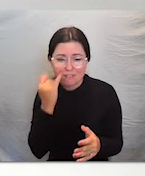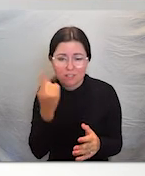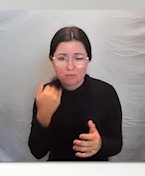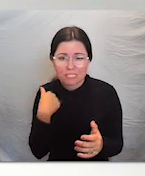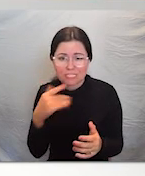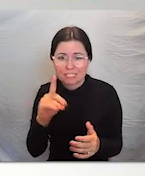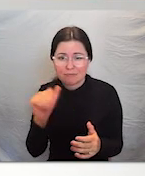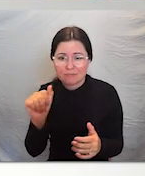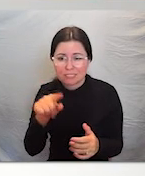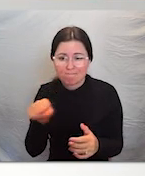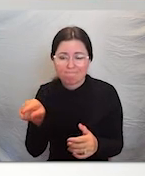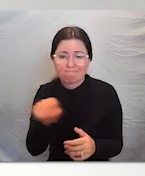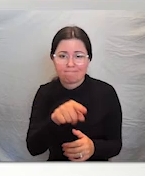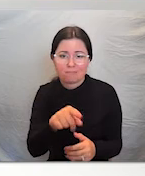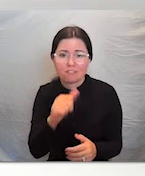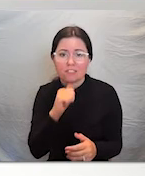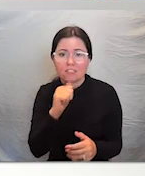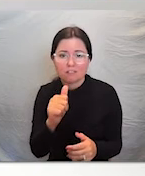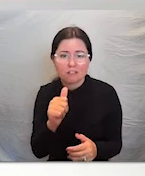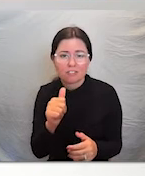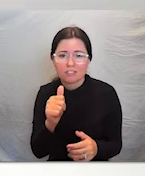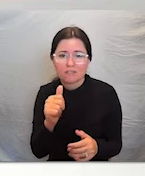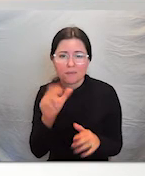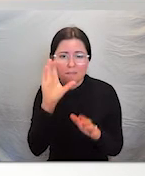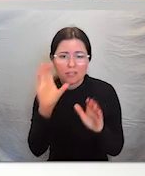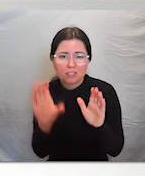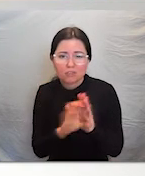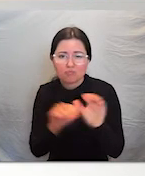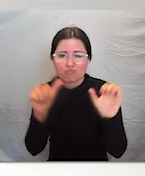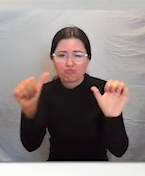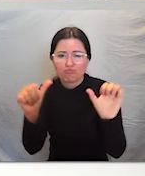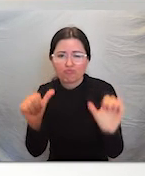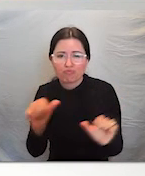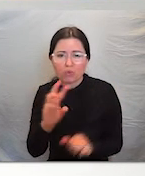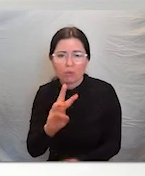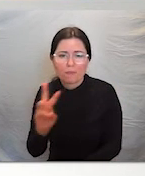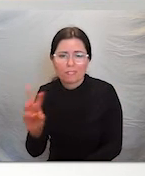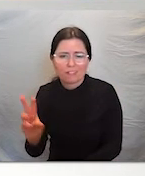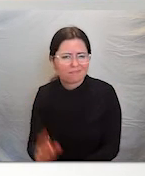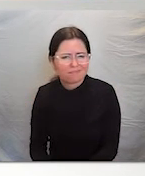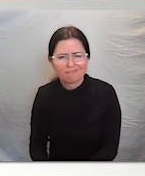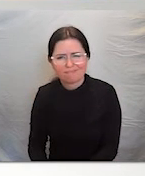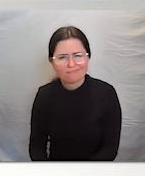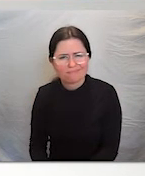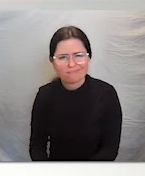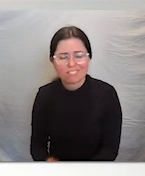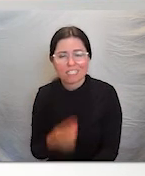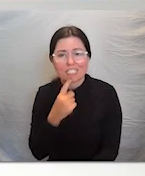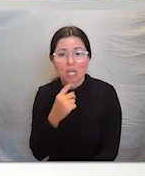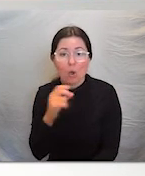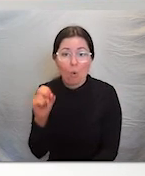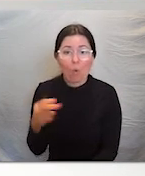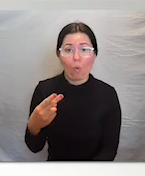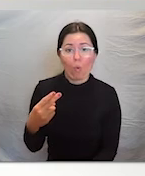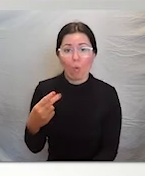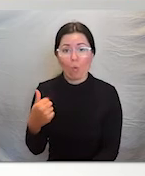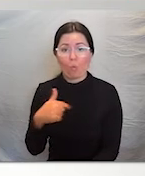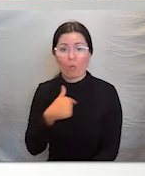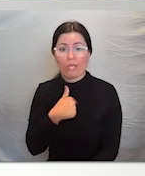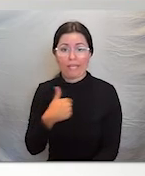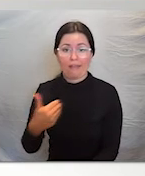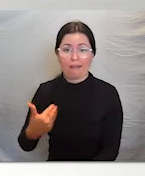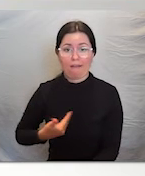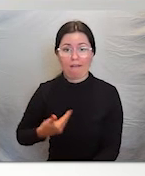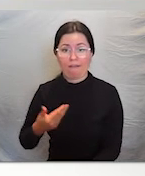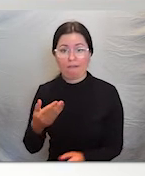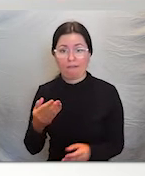there. Not just putting a photo on the company website and saying, oh, we hire, you know, see if